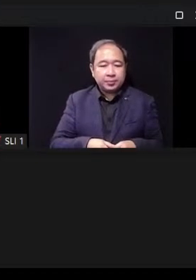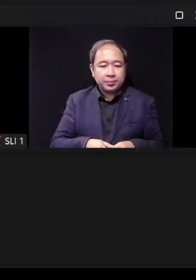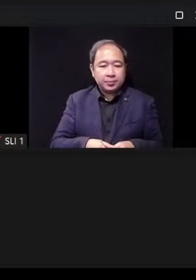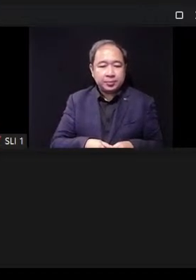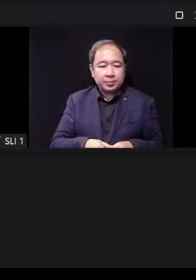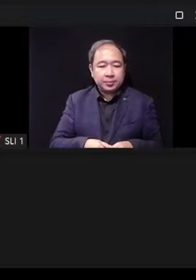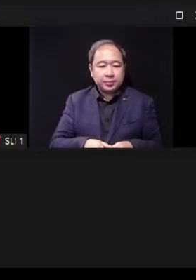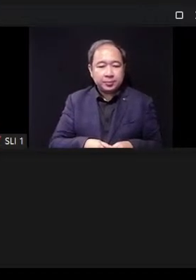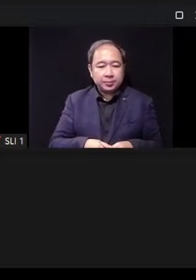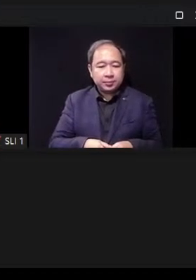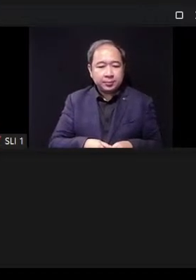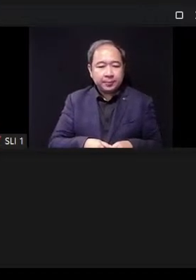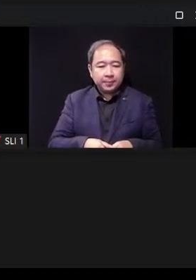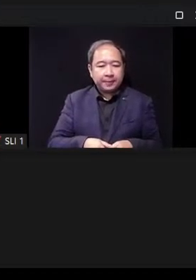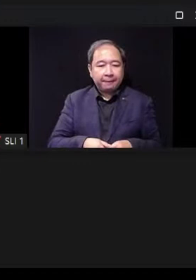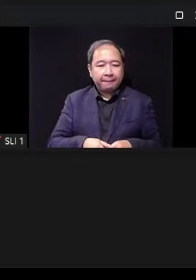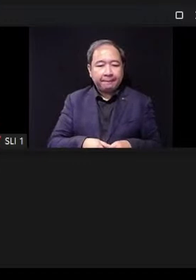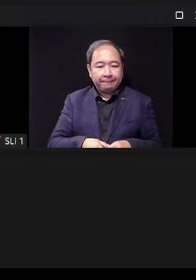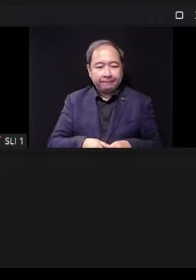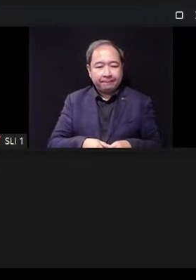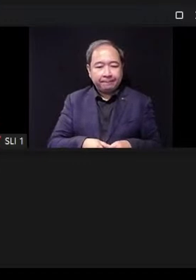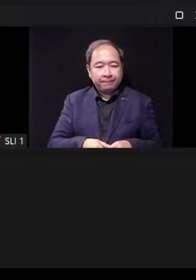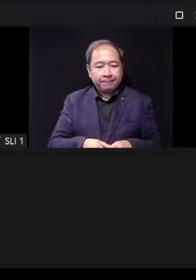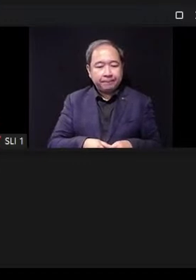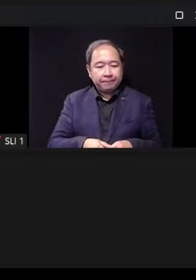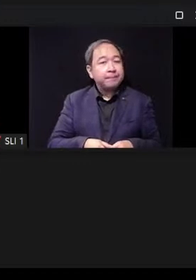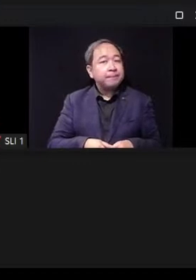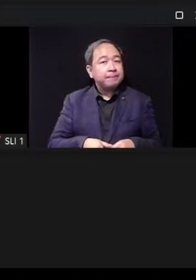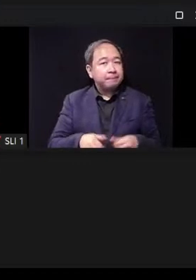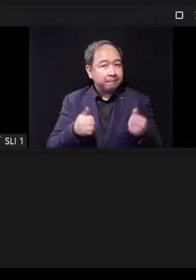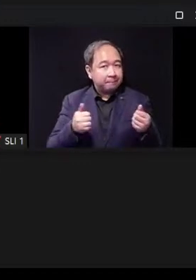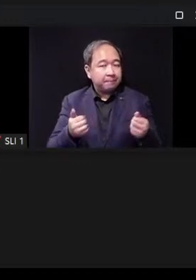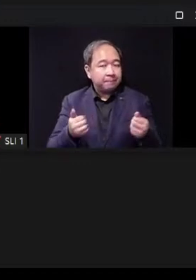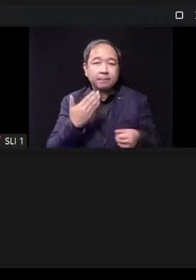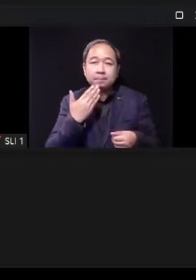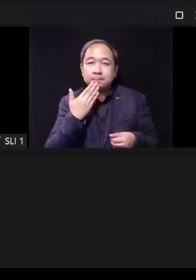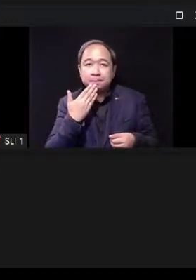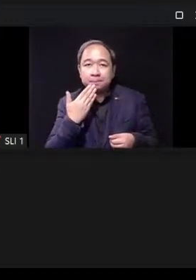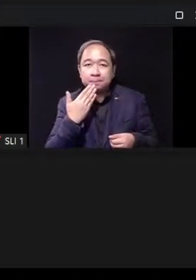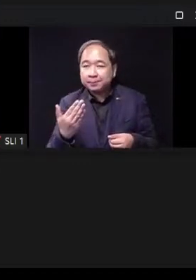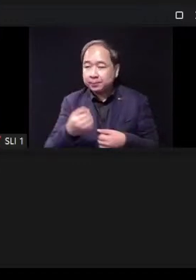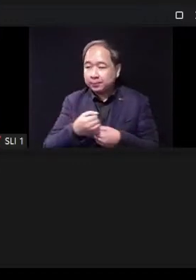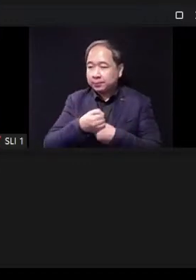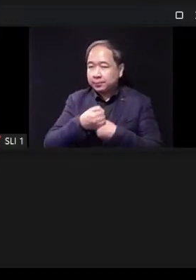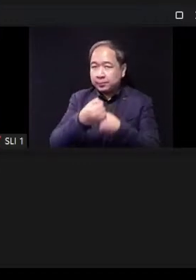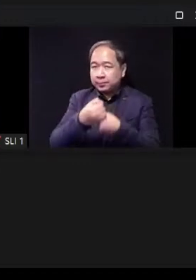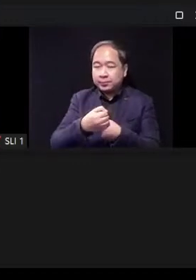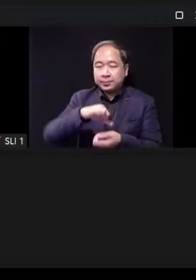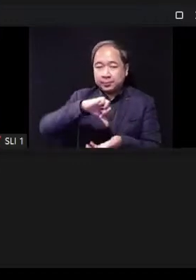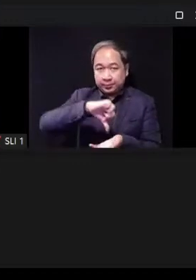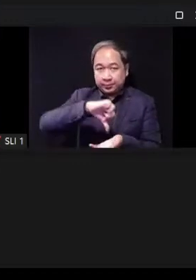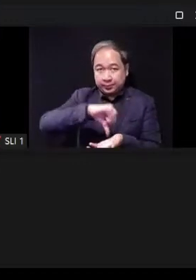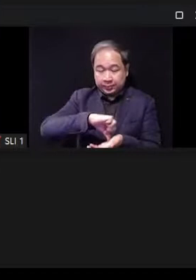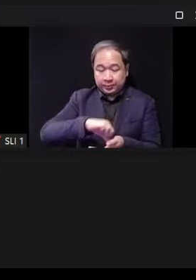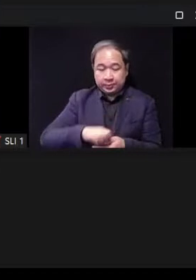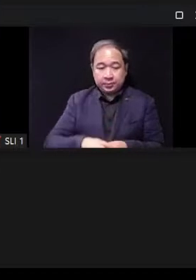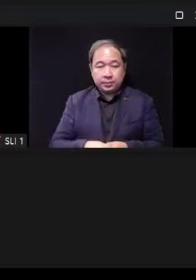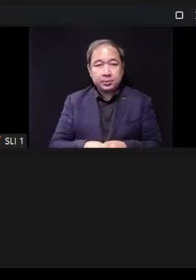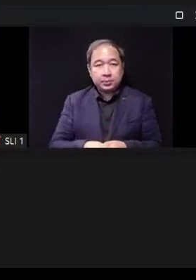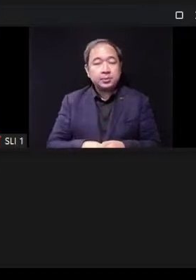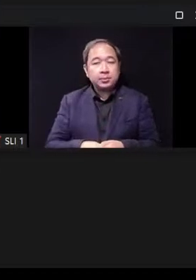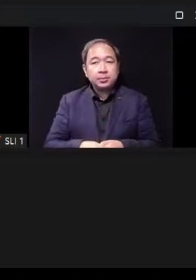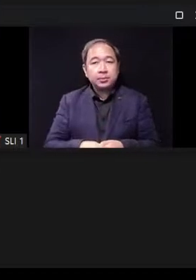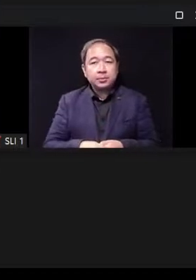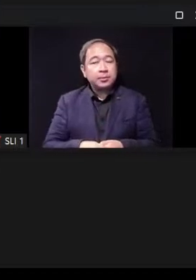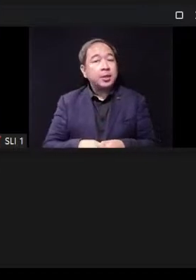This is our preferred Thank you language. very Thank you. much to the distinguished delegate from Iran. I now call